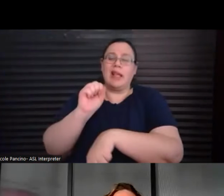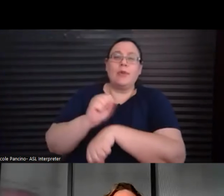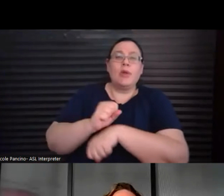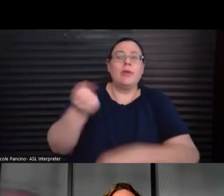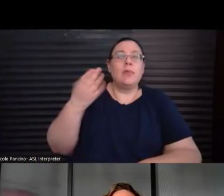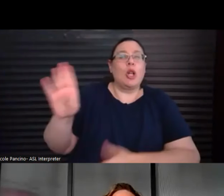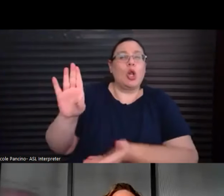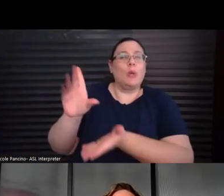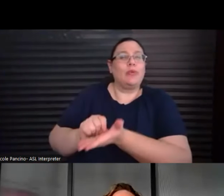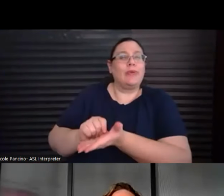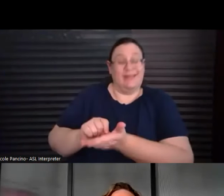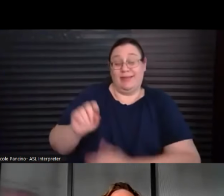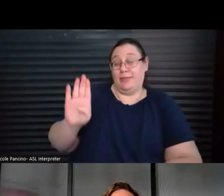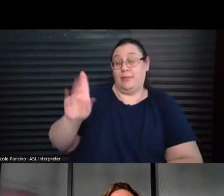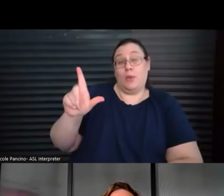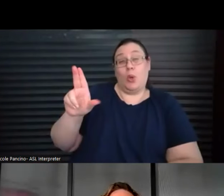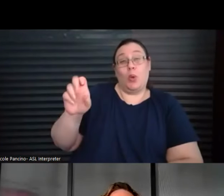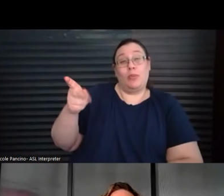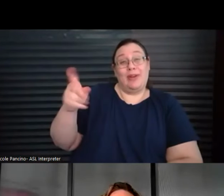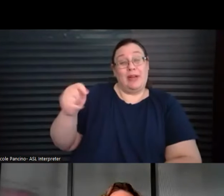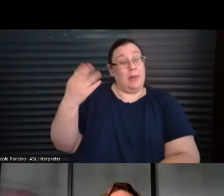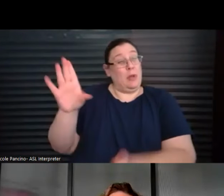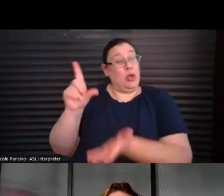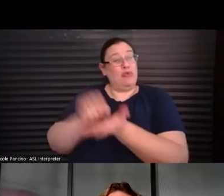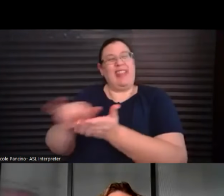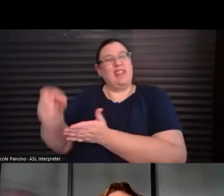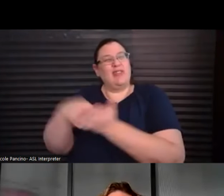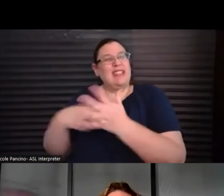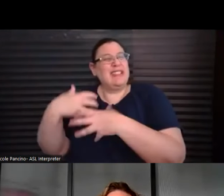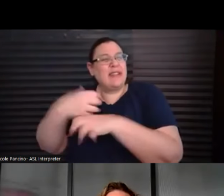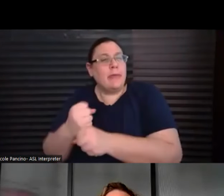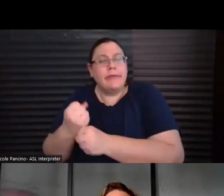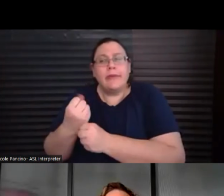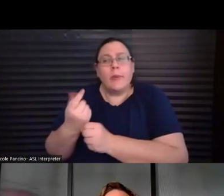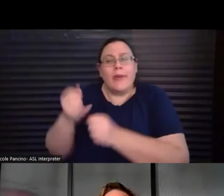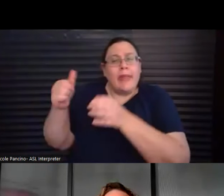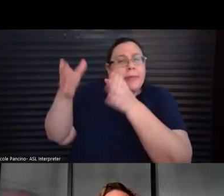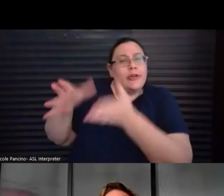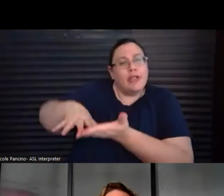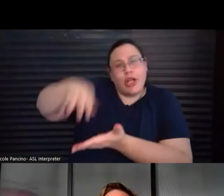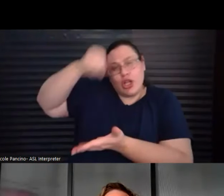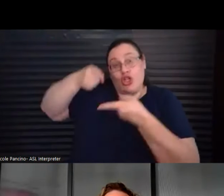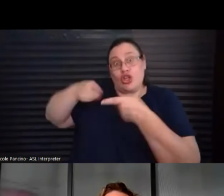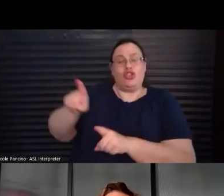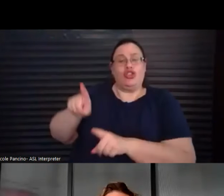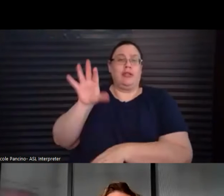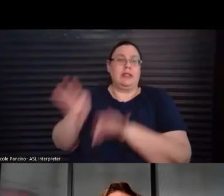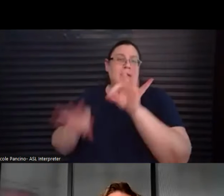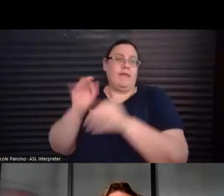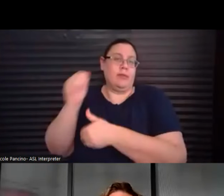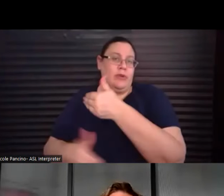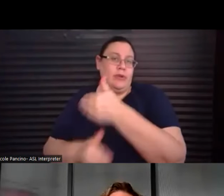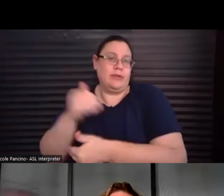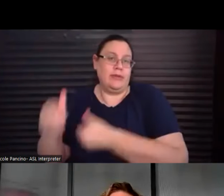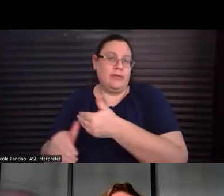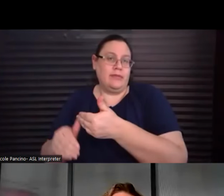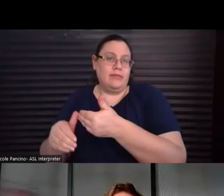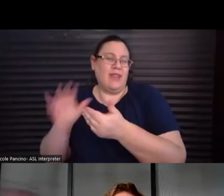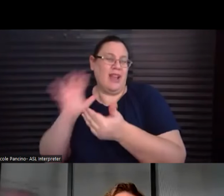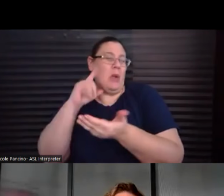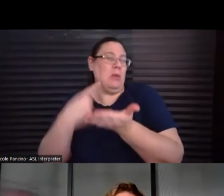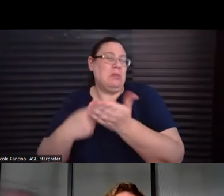that blueprint is a written summary of what was learned during the discovery process. And I will talk about that in a little